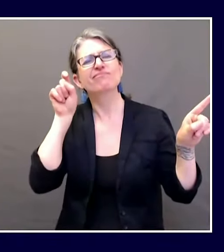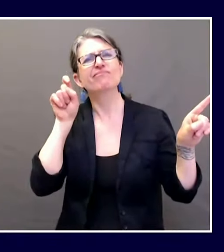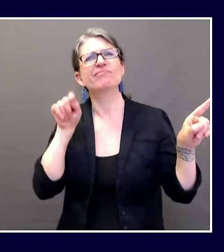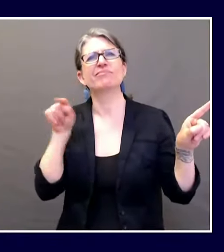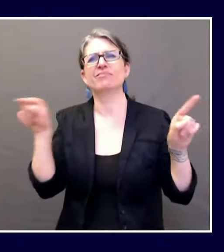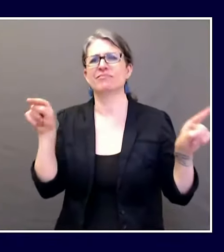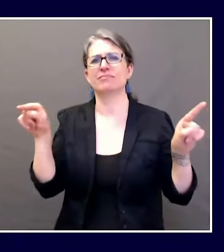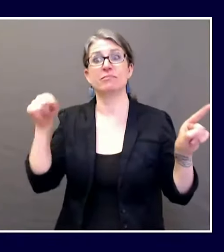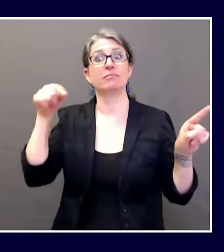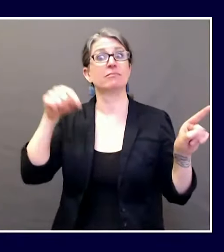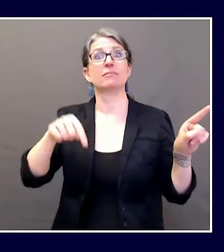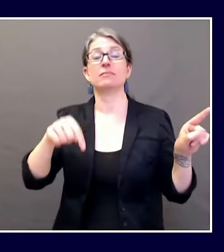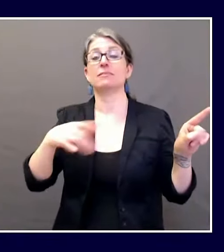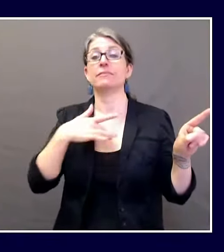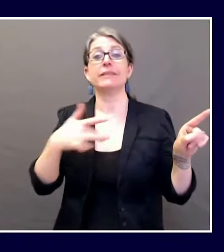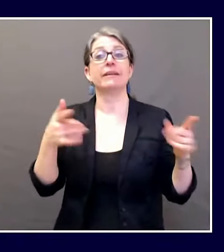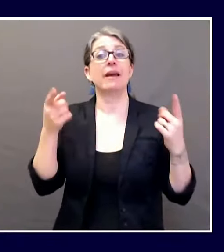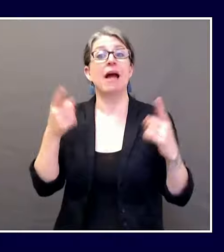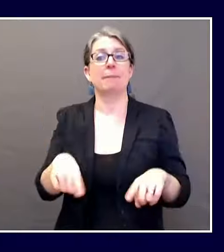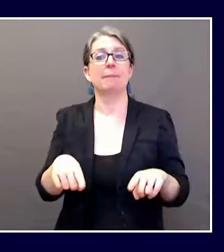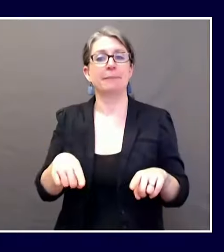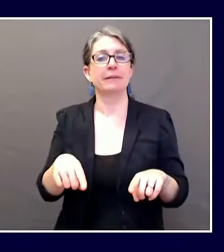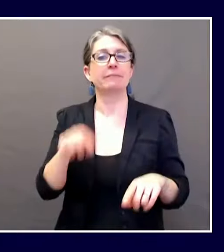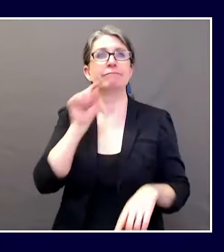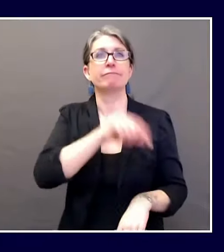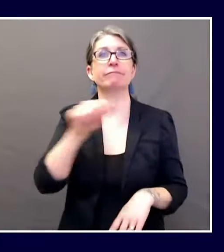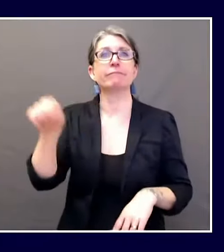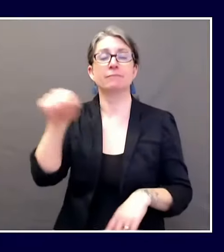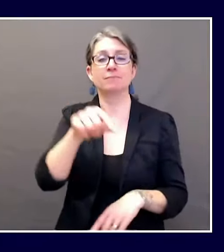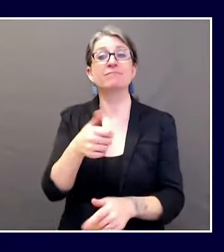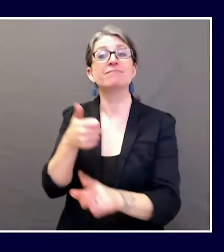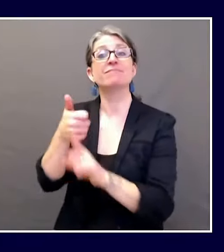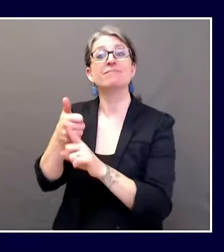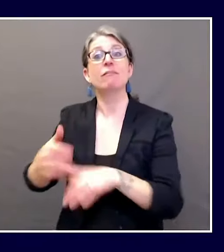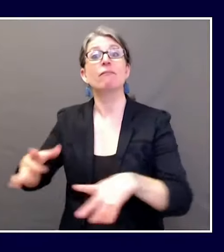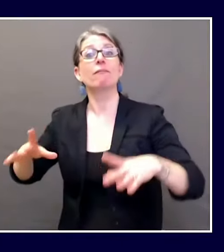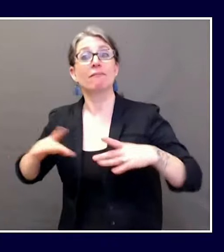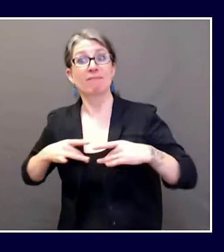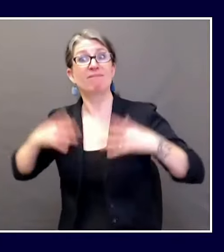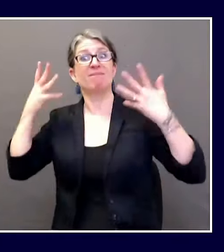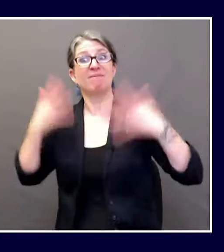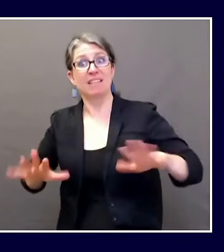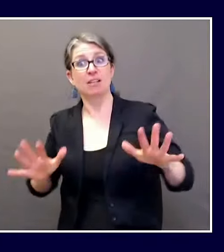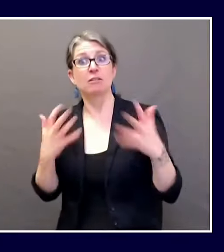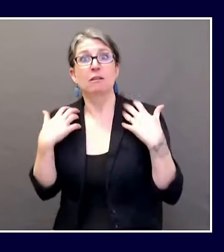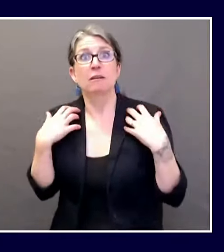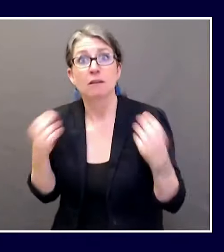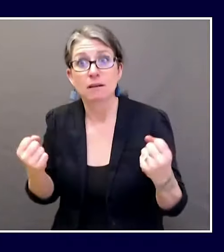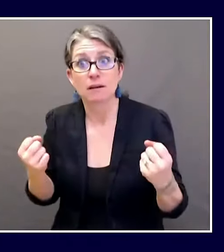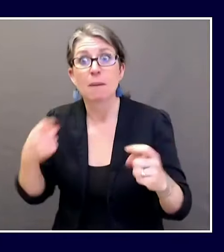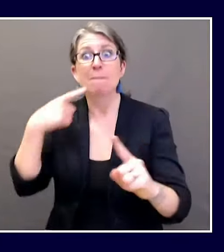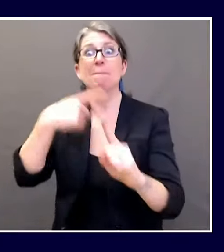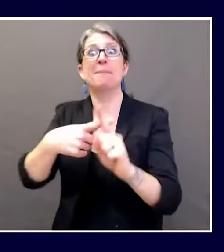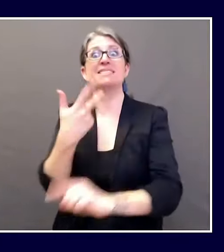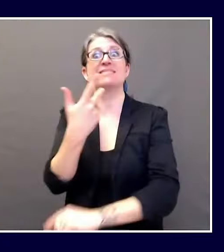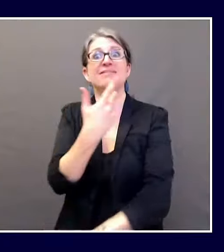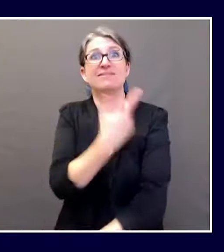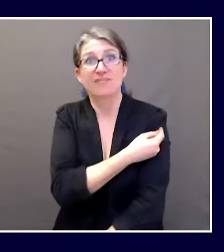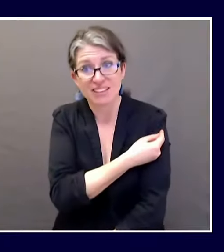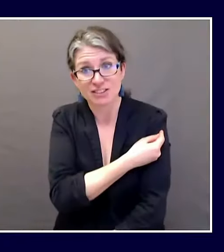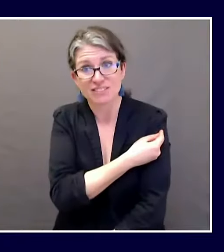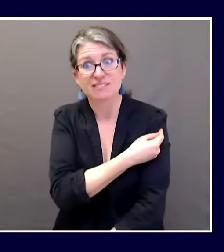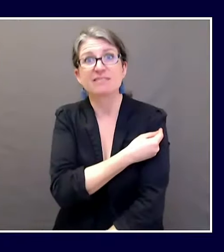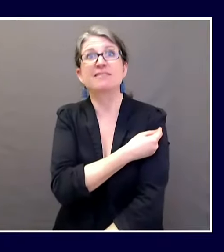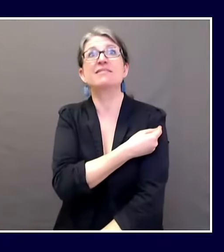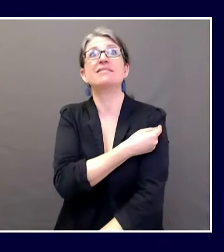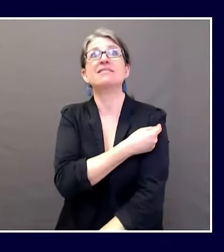the vaccine-derived immunity, you start getting into that 75 to 85% range. Around 50%